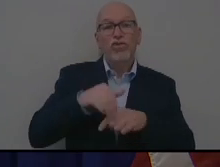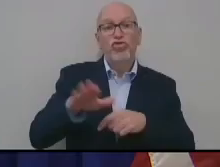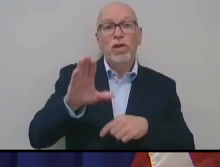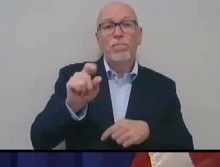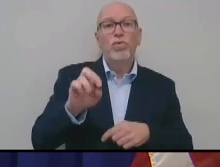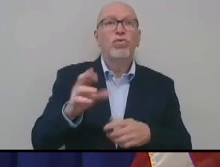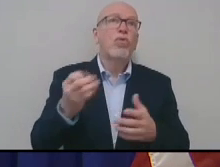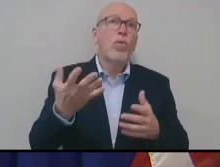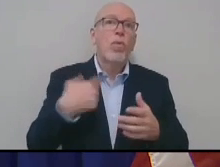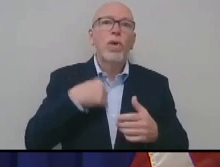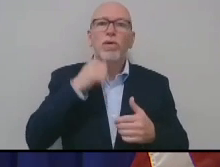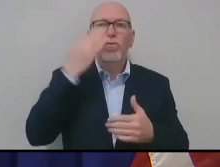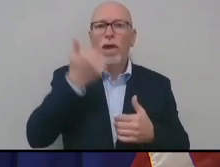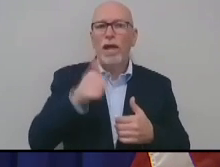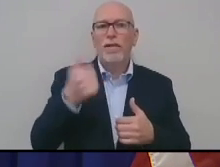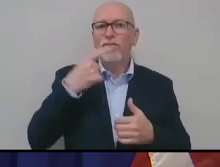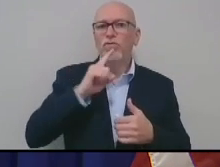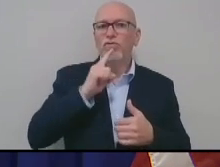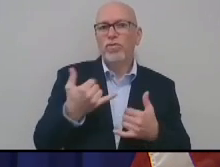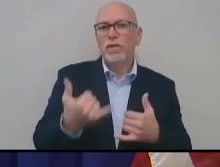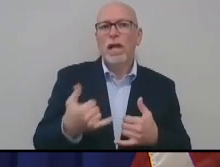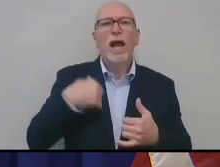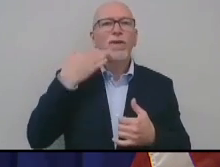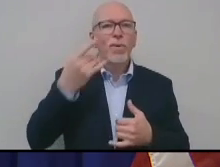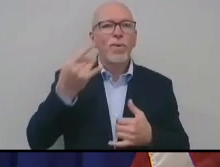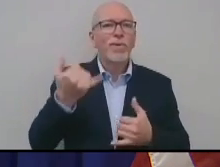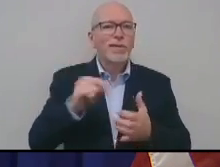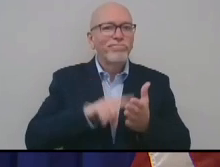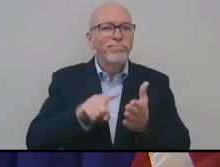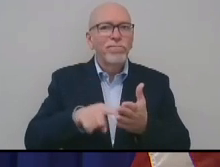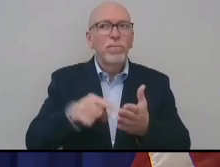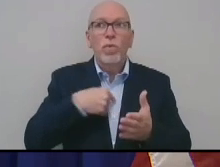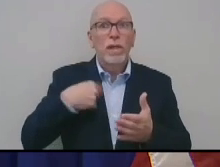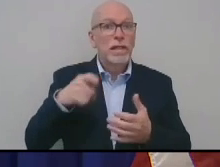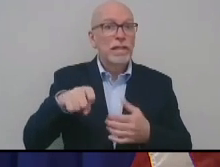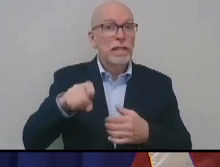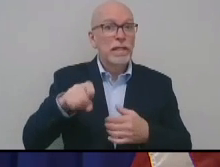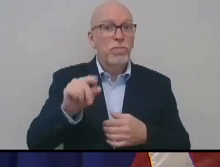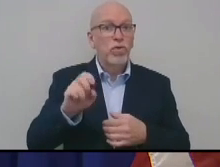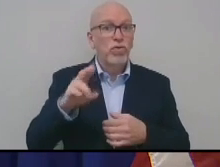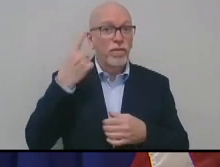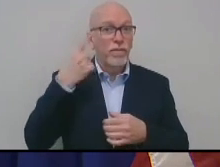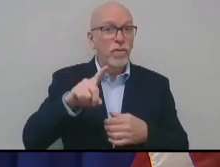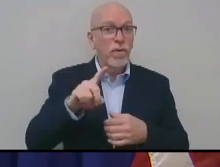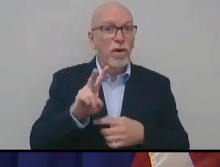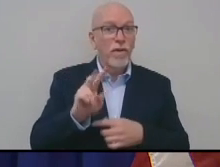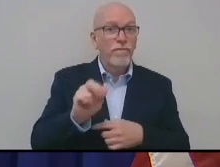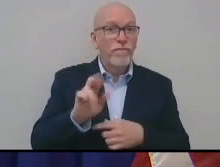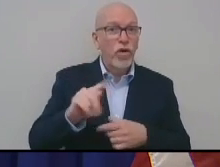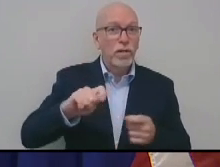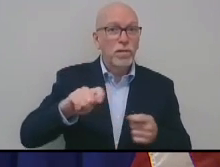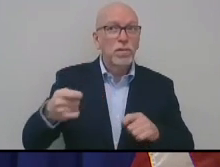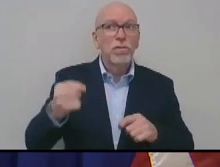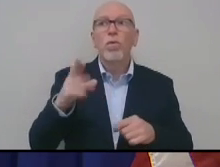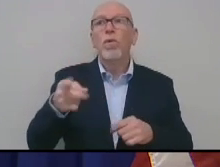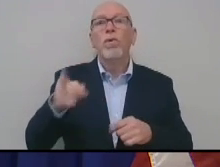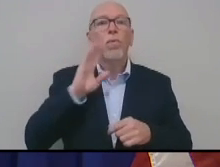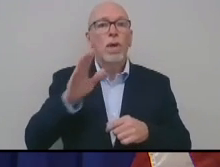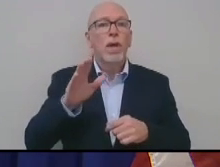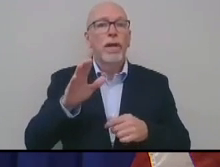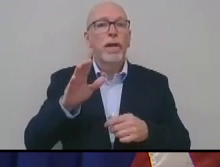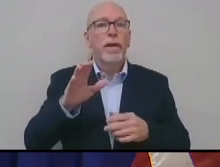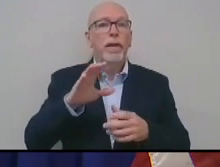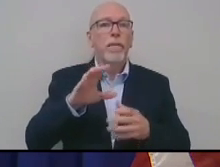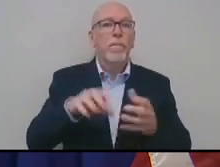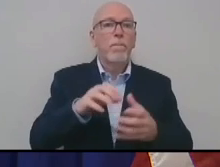I don't know anything for certain on that. I know that they're looking at whether we may need a booster for variants alone, whether they might mix a booster along